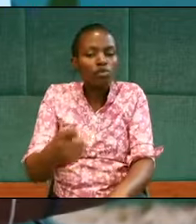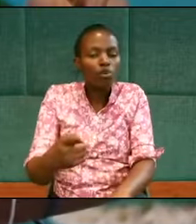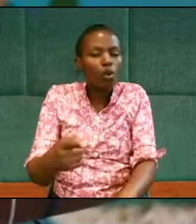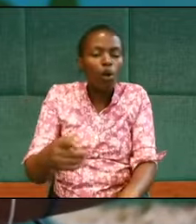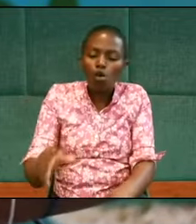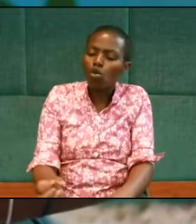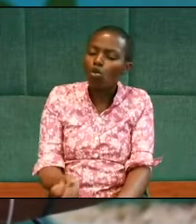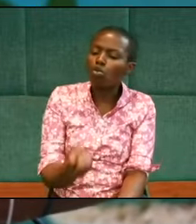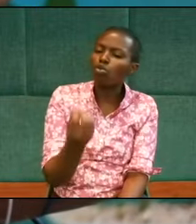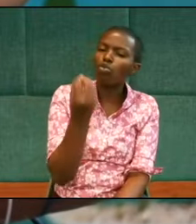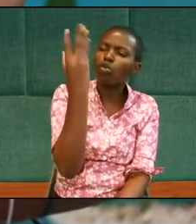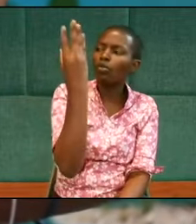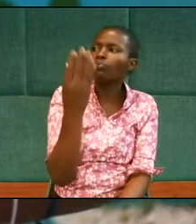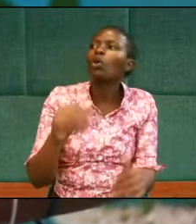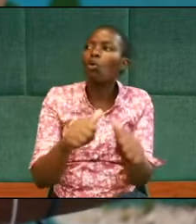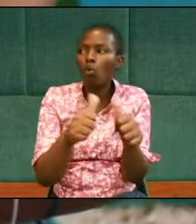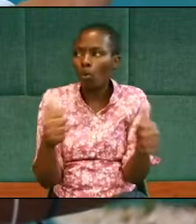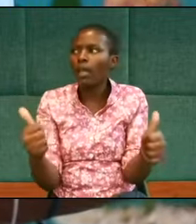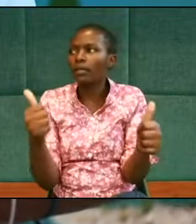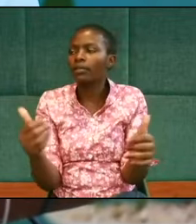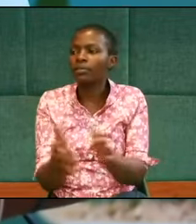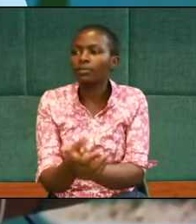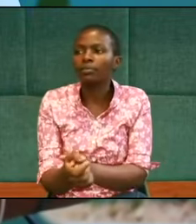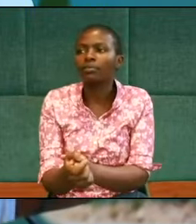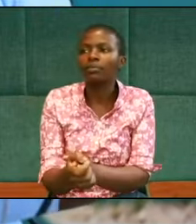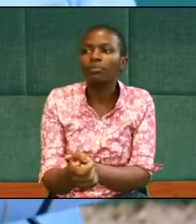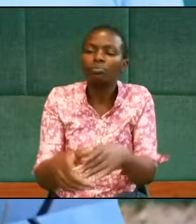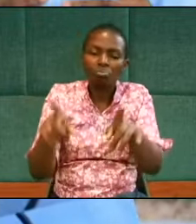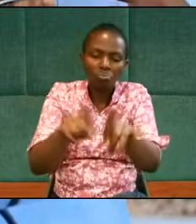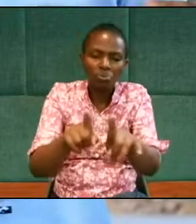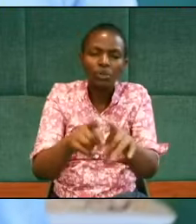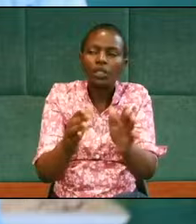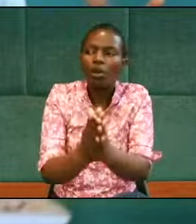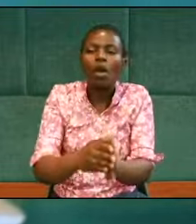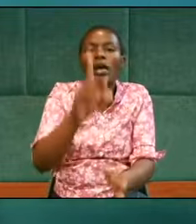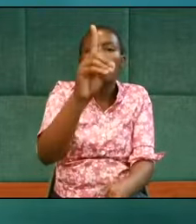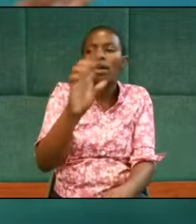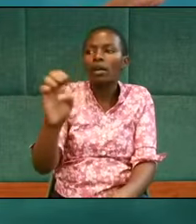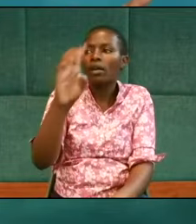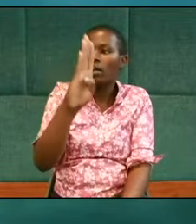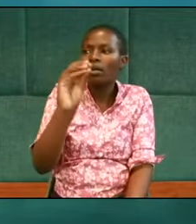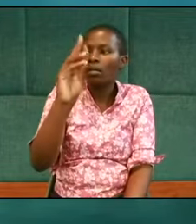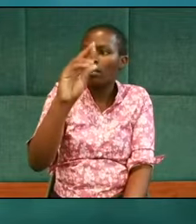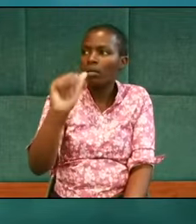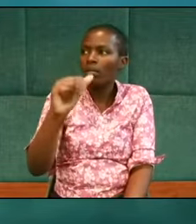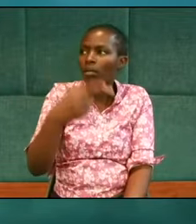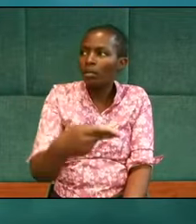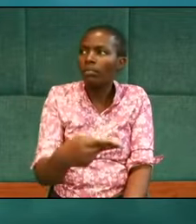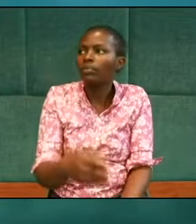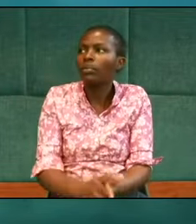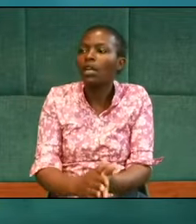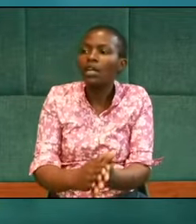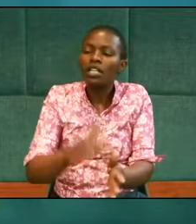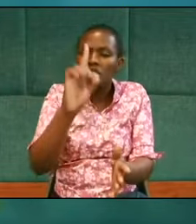grow. That is one of the ladies in our team, Deborah. She is single. Beautiful lady. And I told